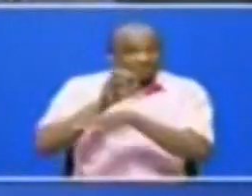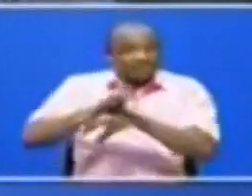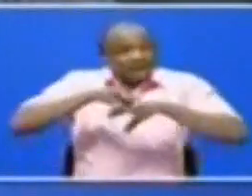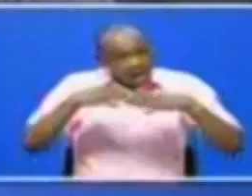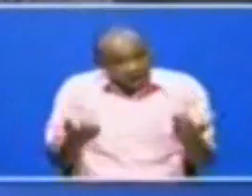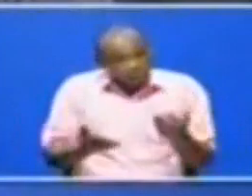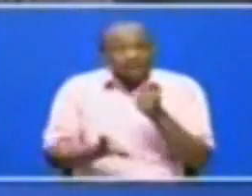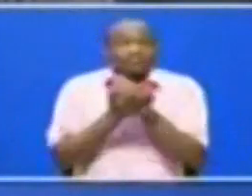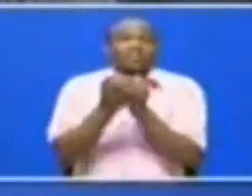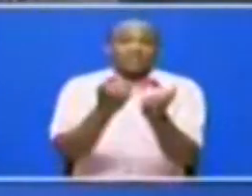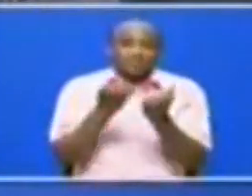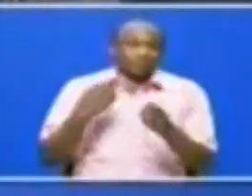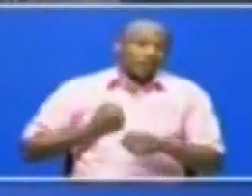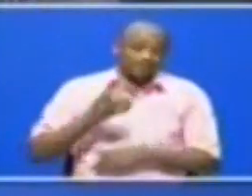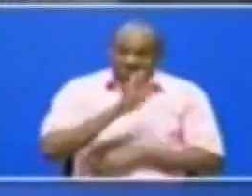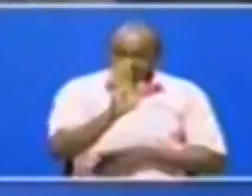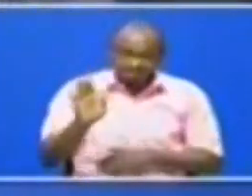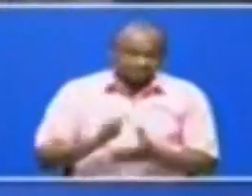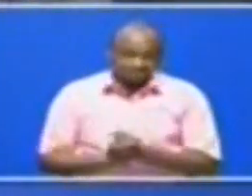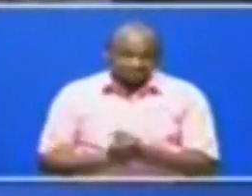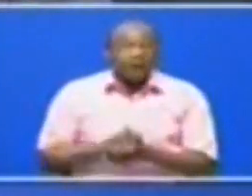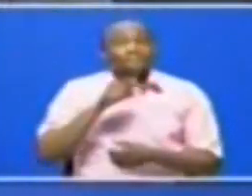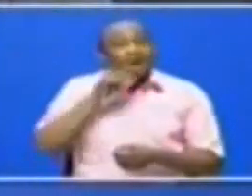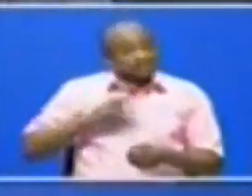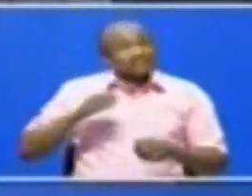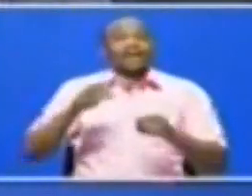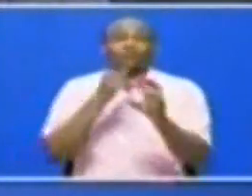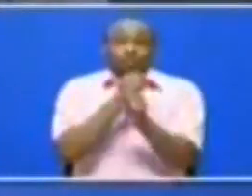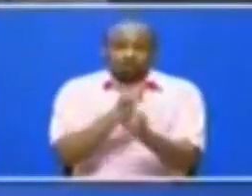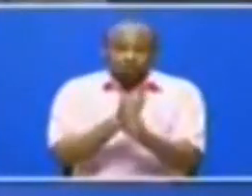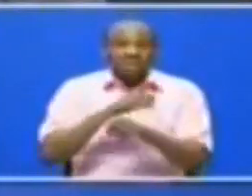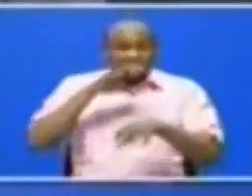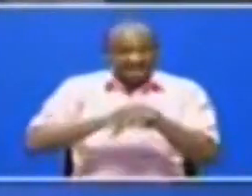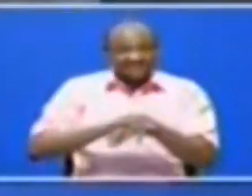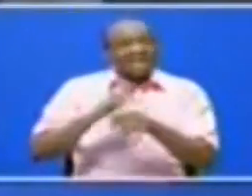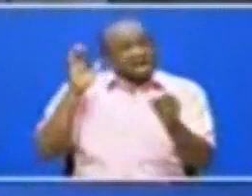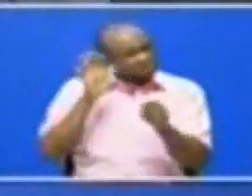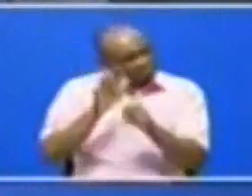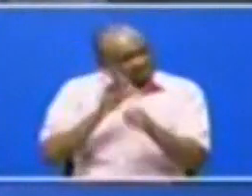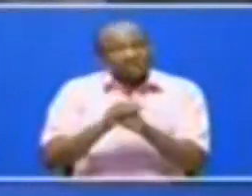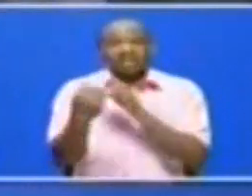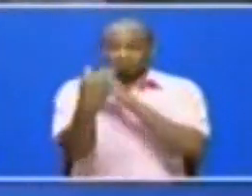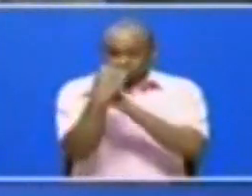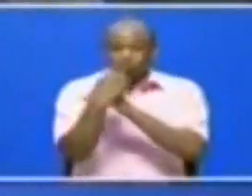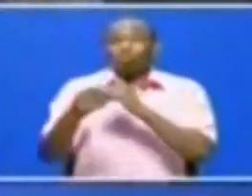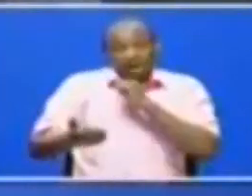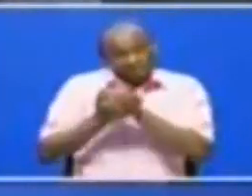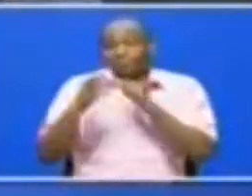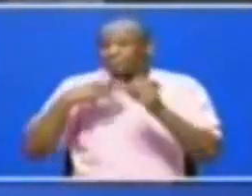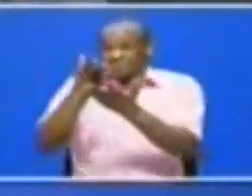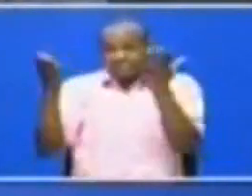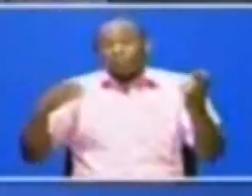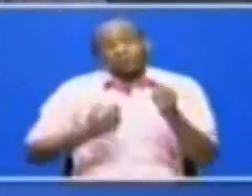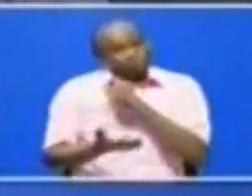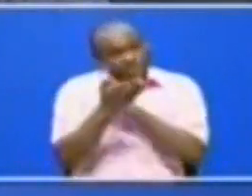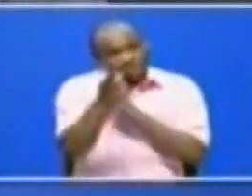kind of help needed for our girls. The Parents Association has received numerous requests for help from well-wishers